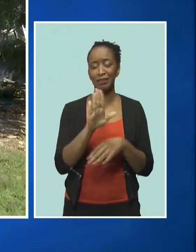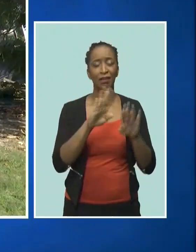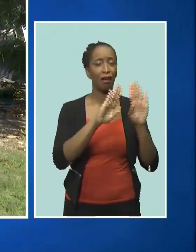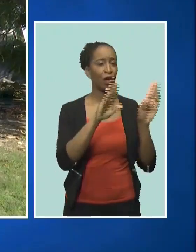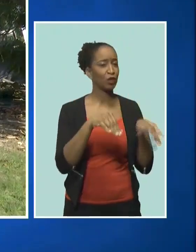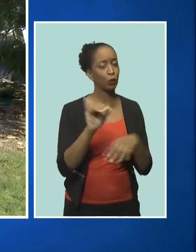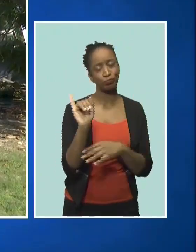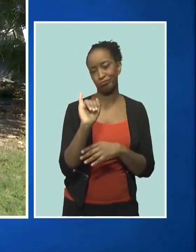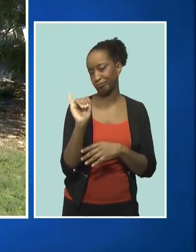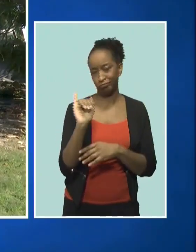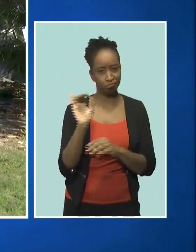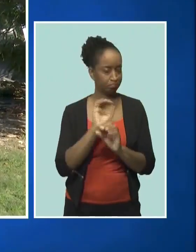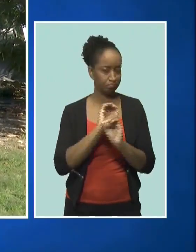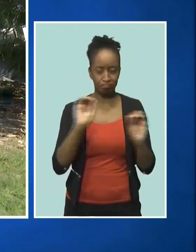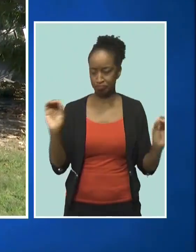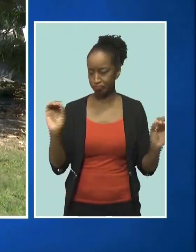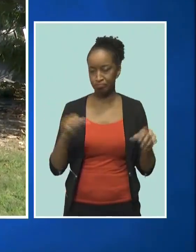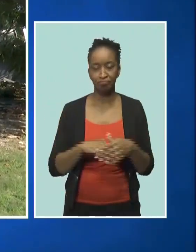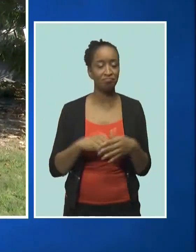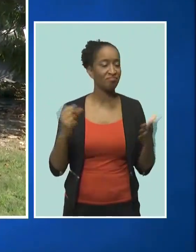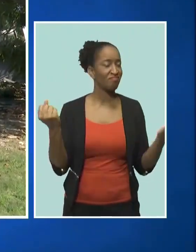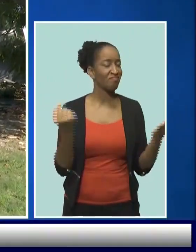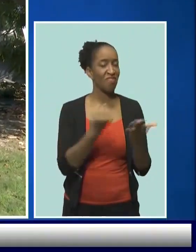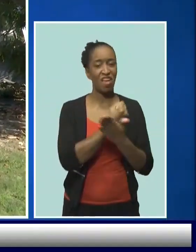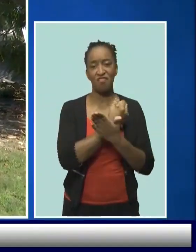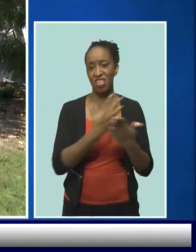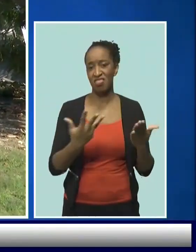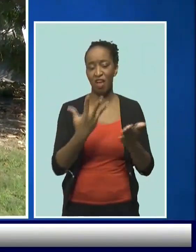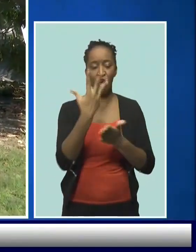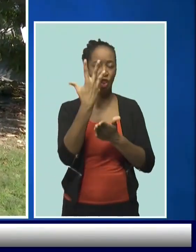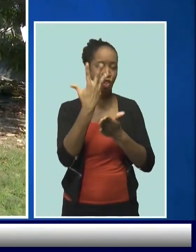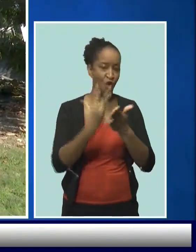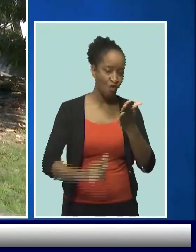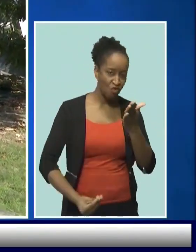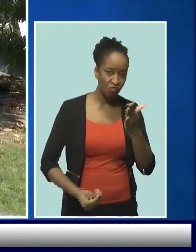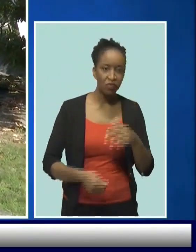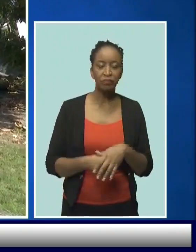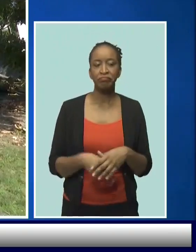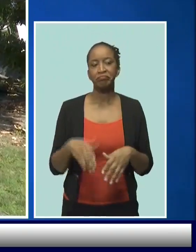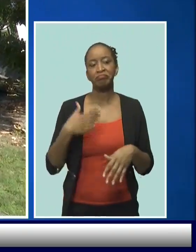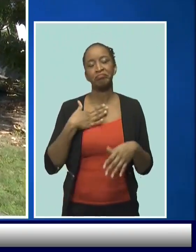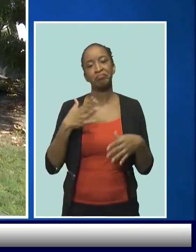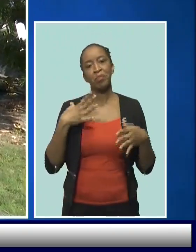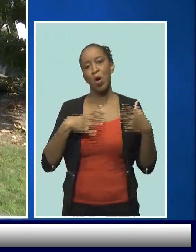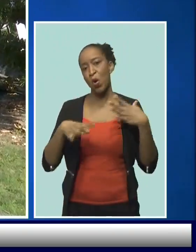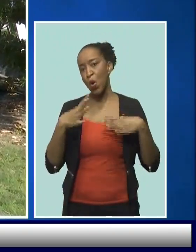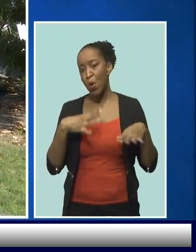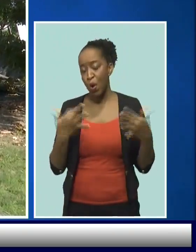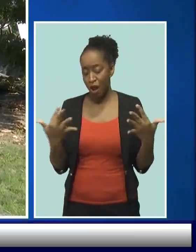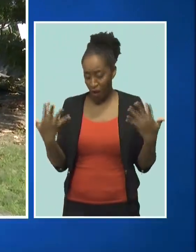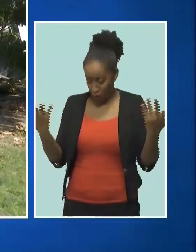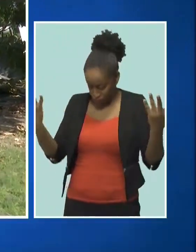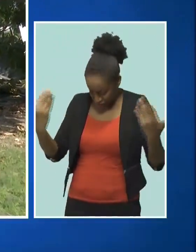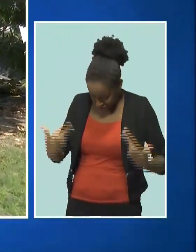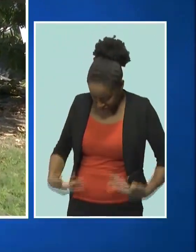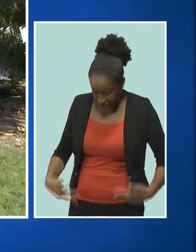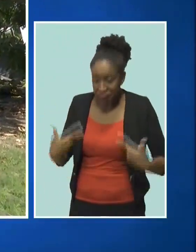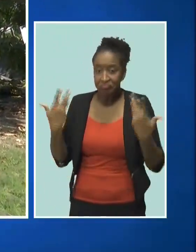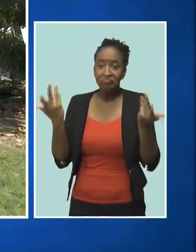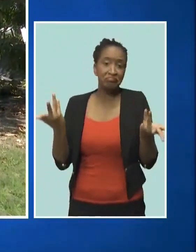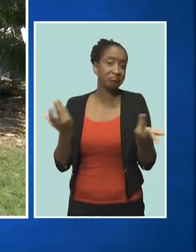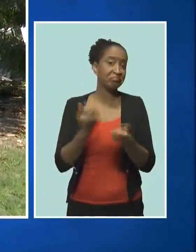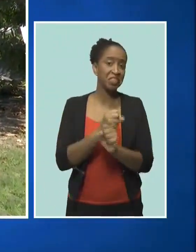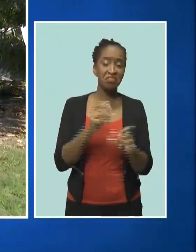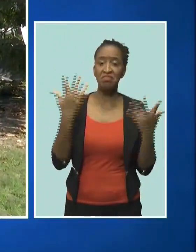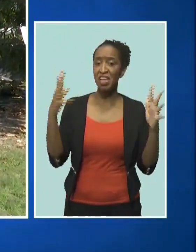And I lose everything. The only thing that I ain't have anything but my clothes and what you see me have on here. And if anybody could do anything for